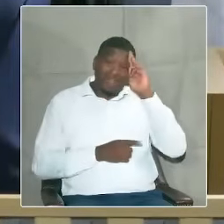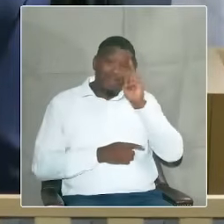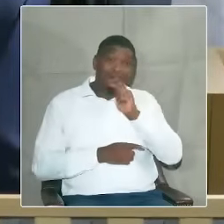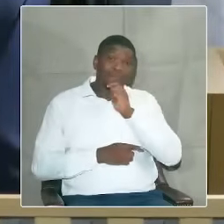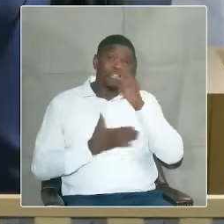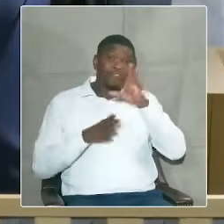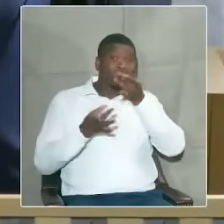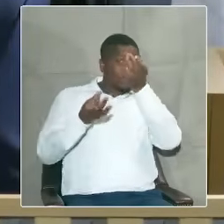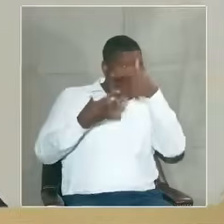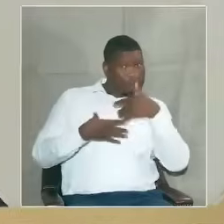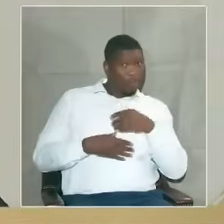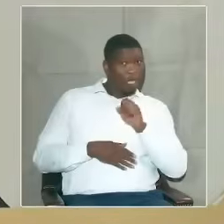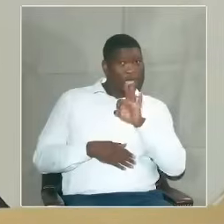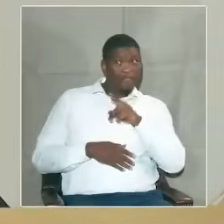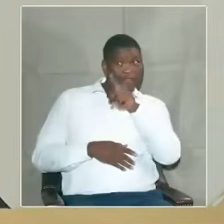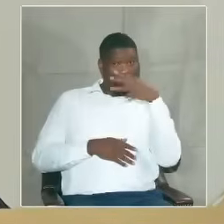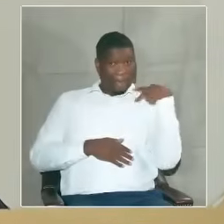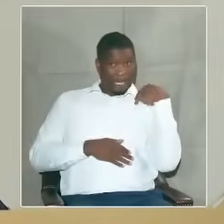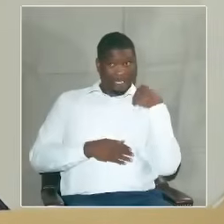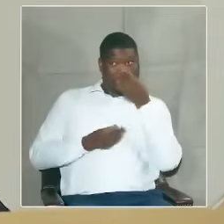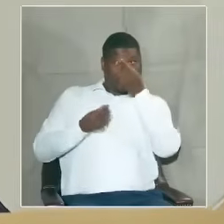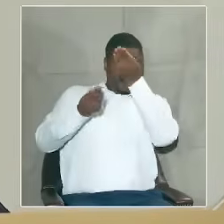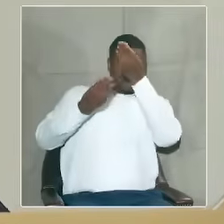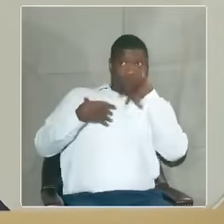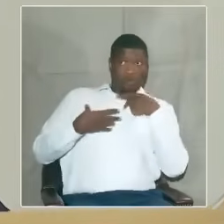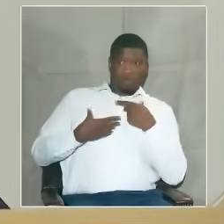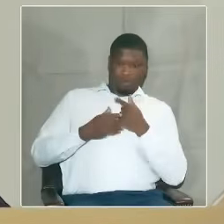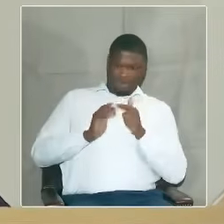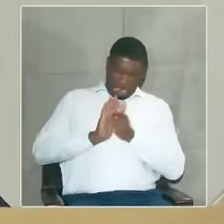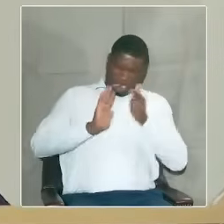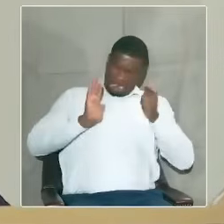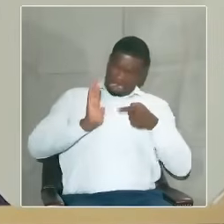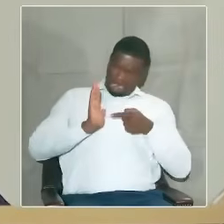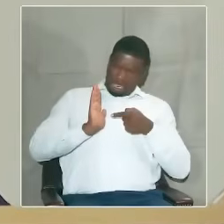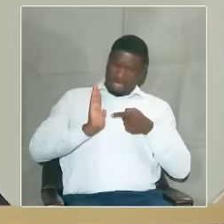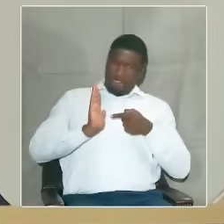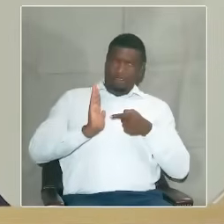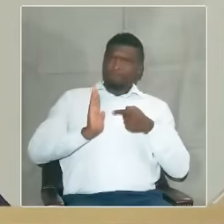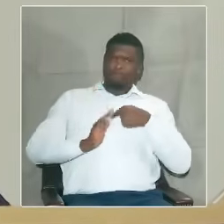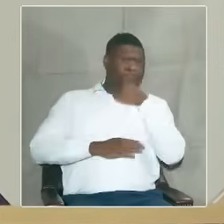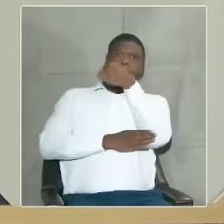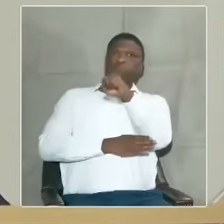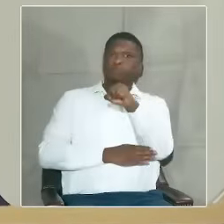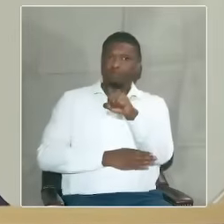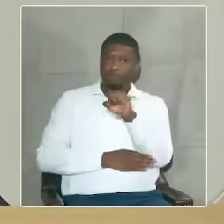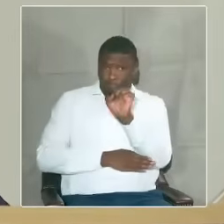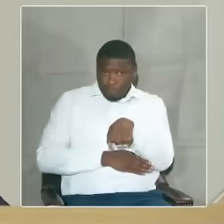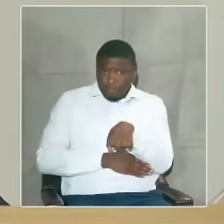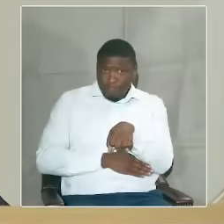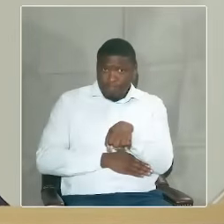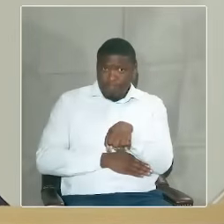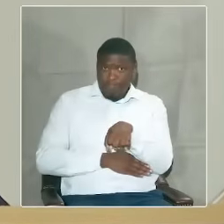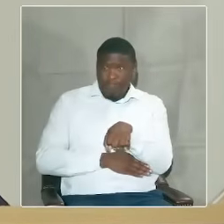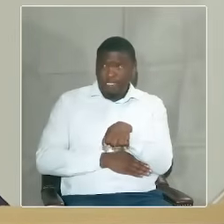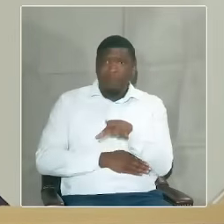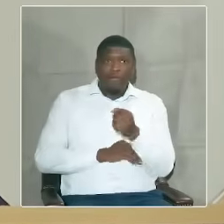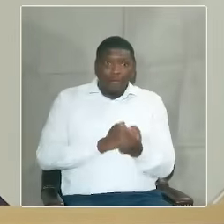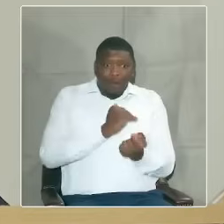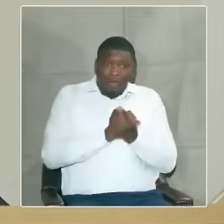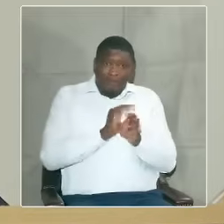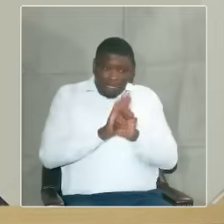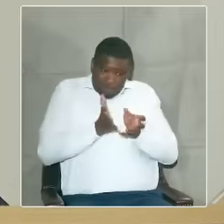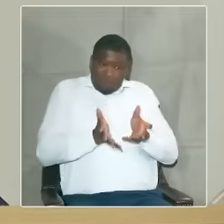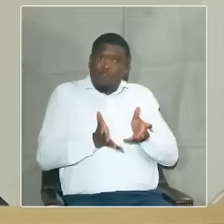if an unlawful instruction were to issue from the minister, you would disobey it. Now here's one.